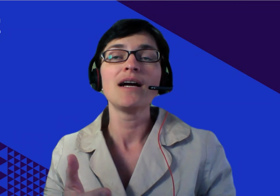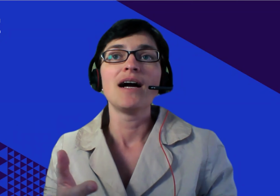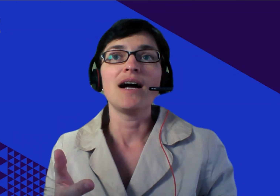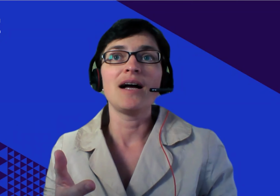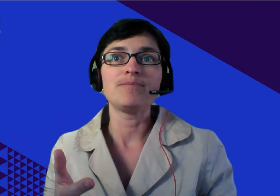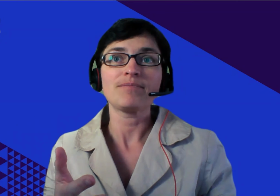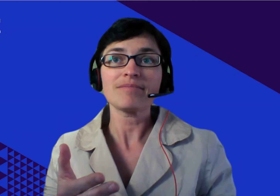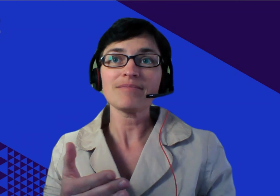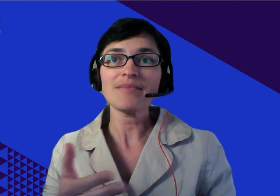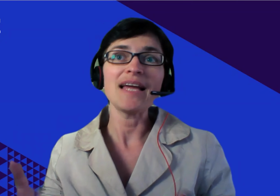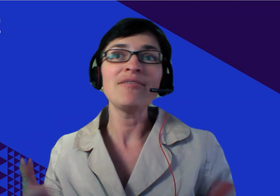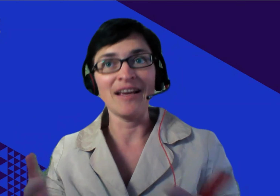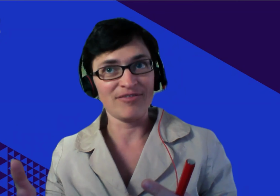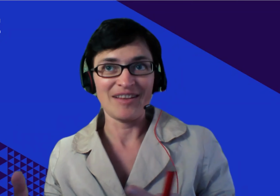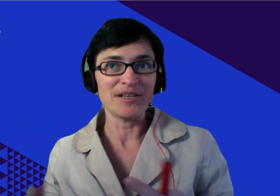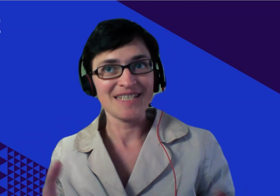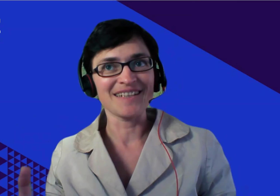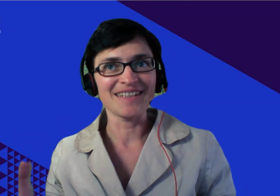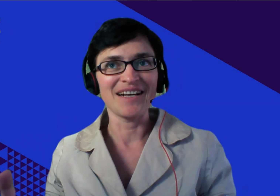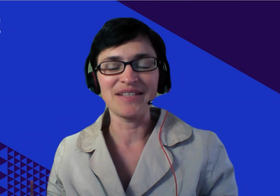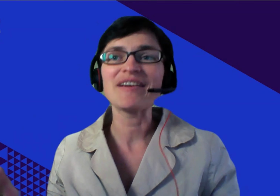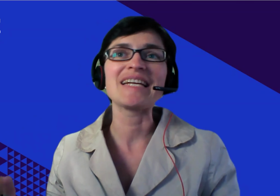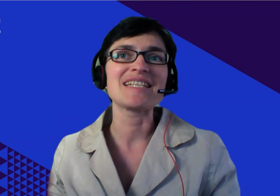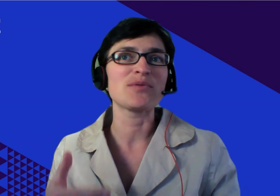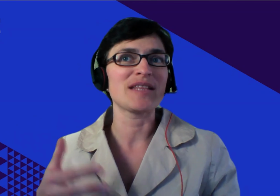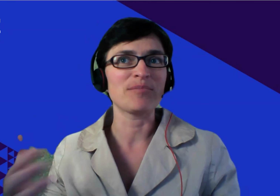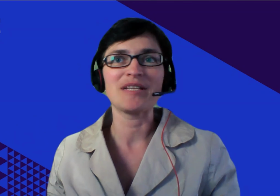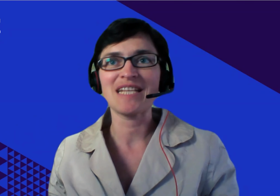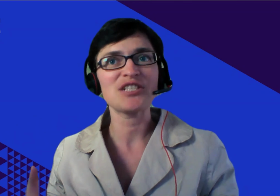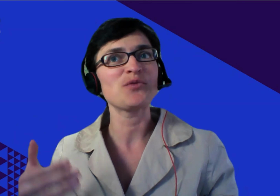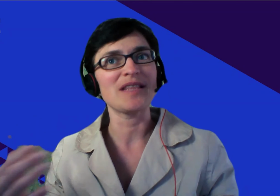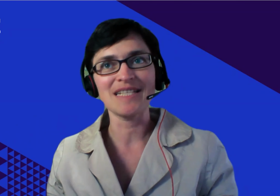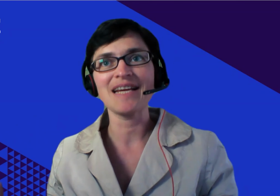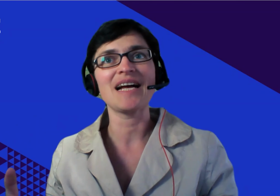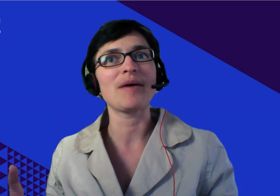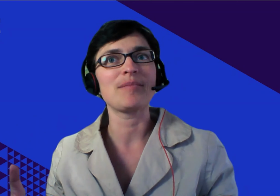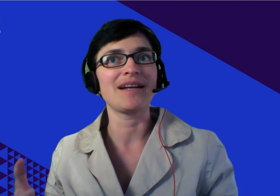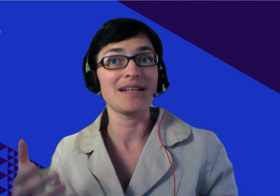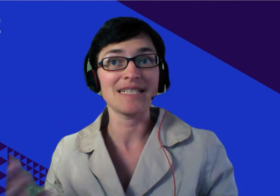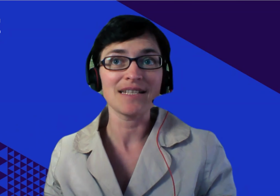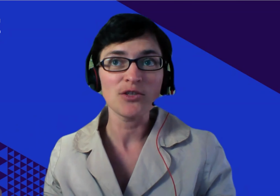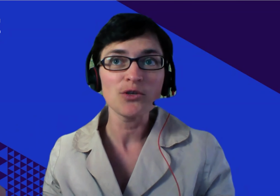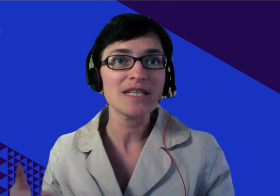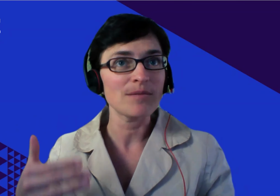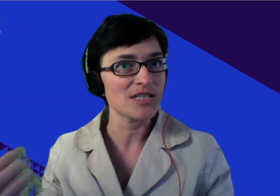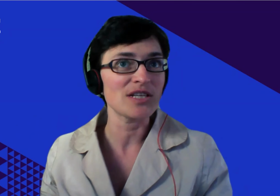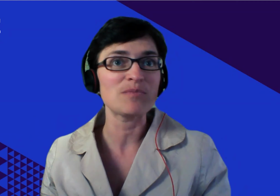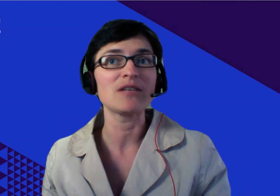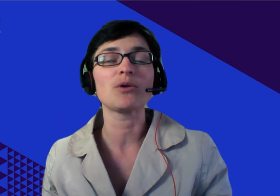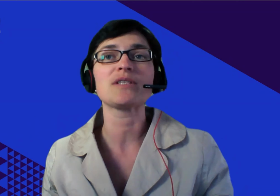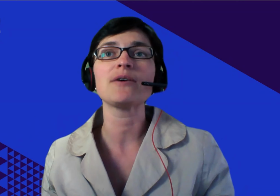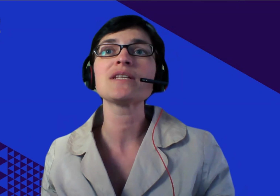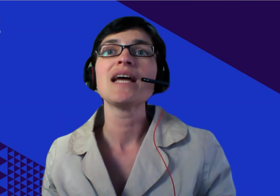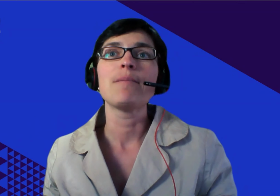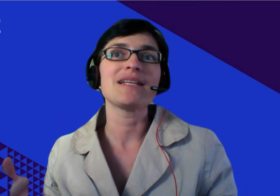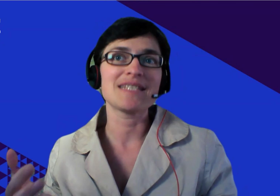work. Even if there are still difficulties with the implementation, with the take-up. I mean, I understand it's a new scheme that's just being